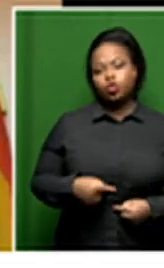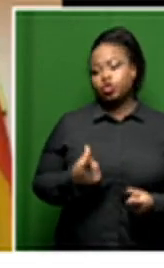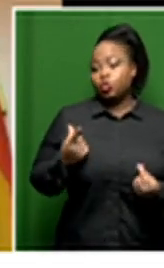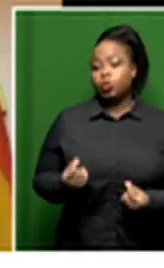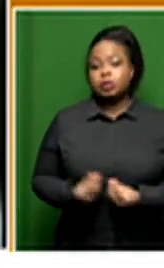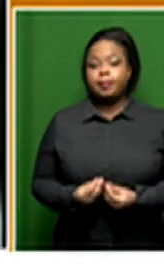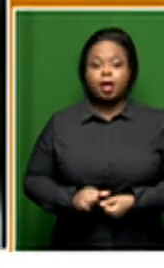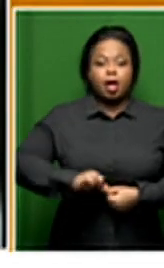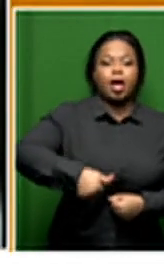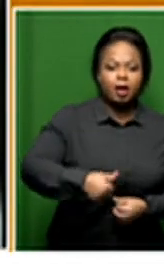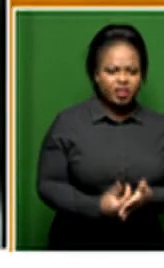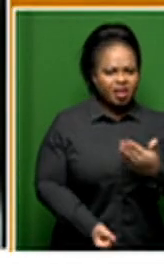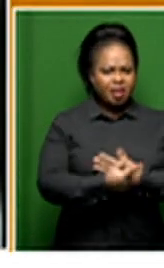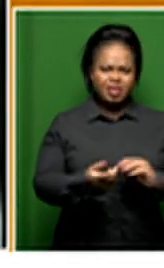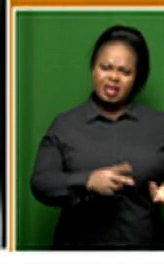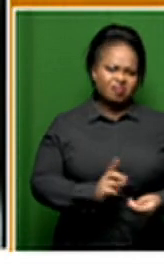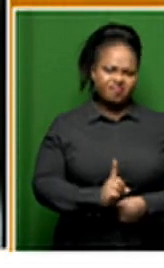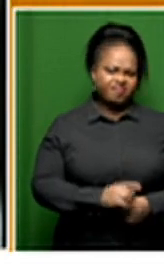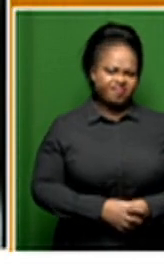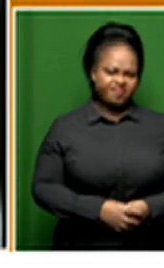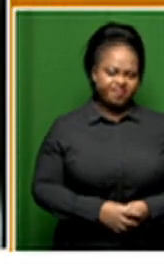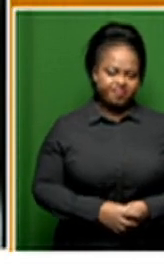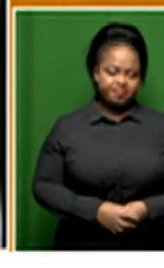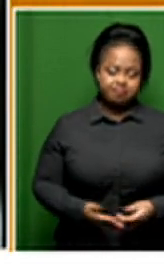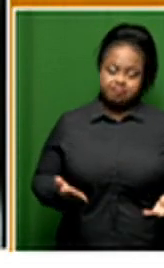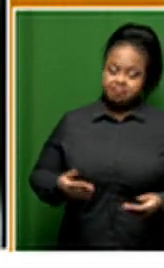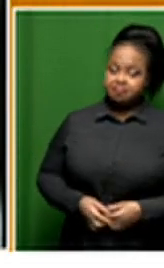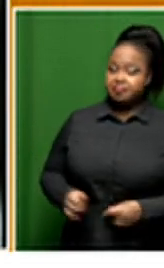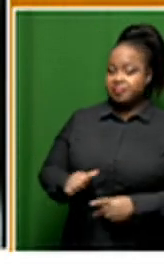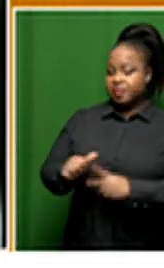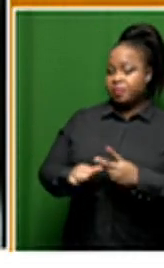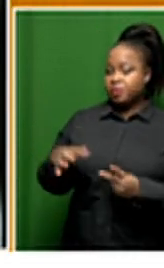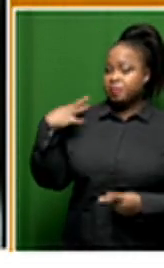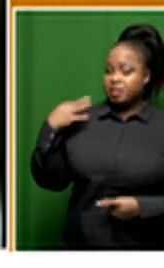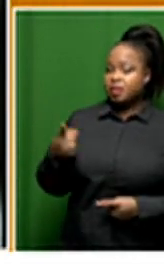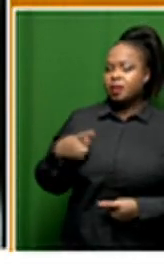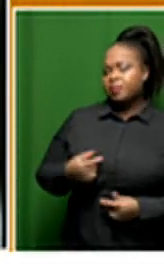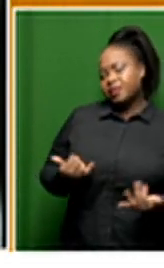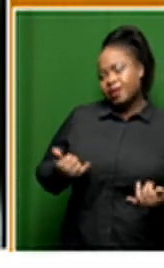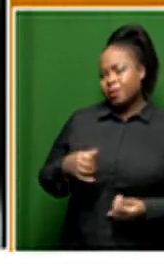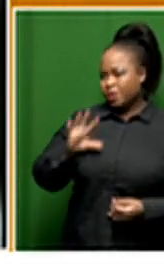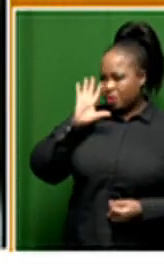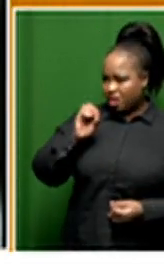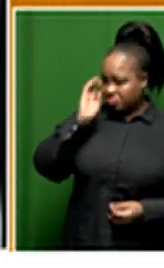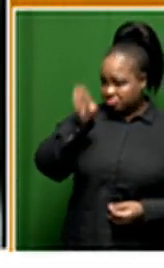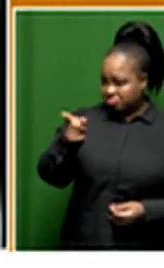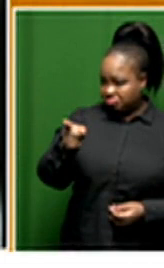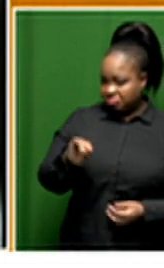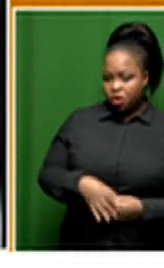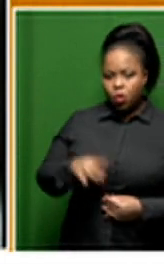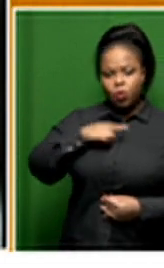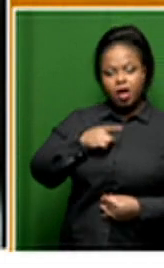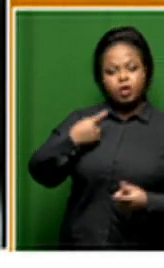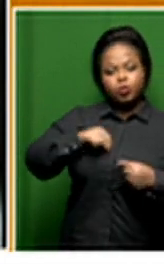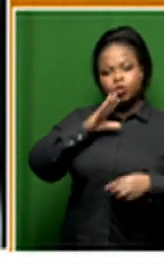approach. Yeah. DM, I mean, a lot's been said, obviously, and I suppose the question needs to be asked directly to you. And we talk